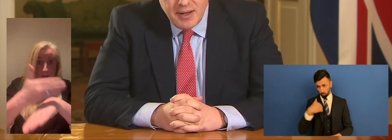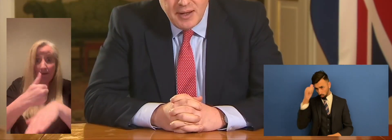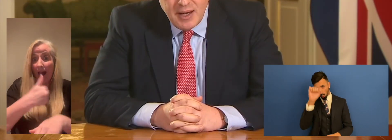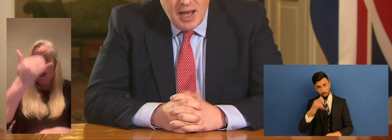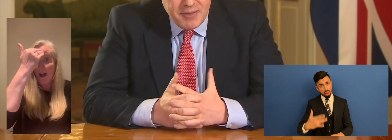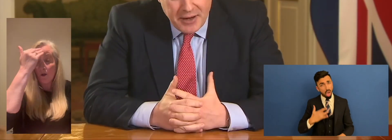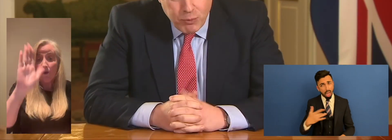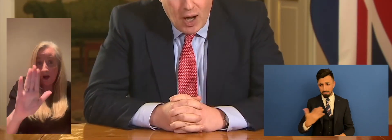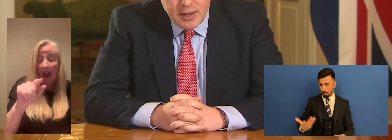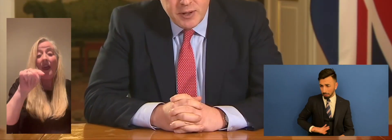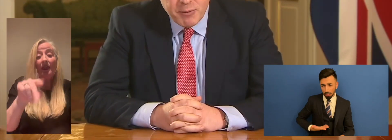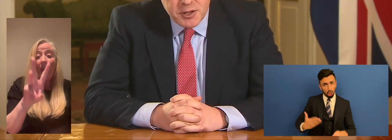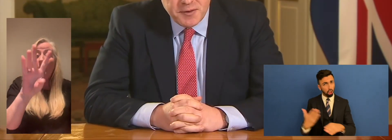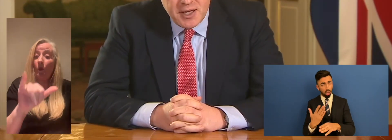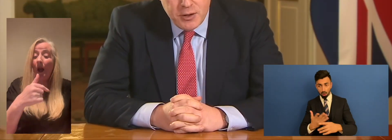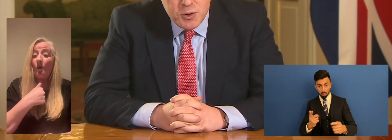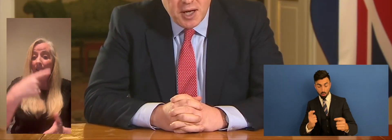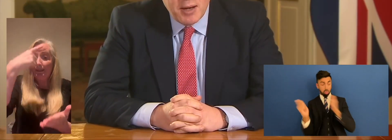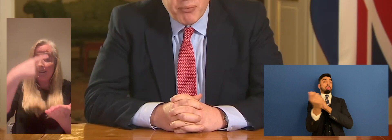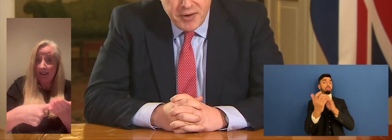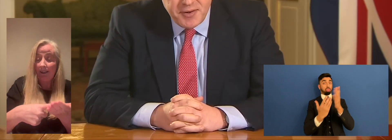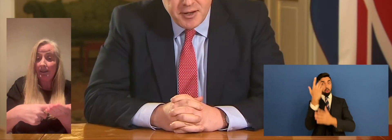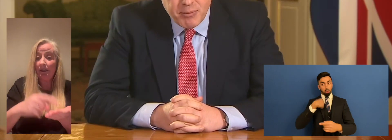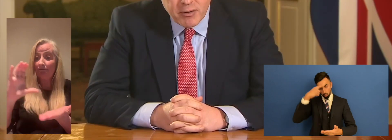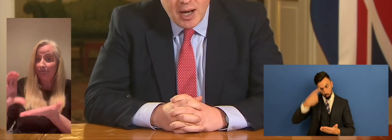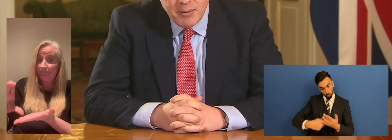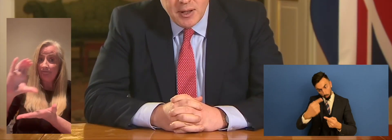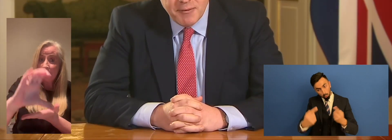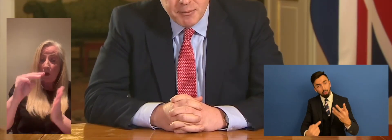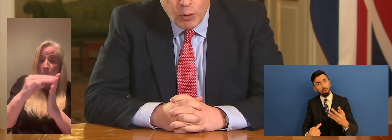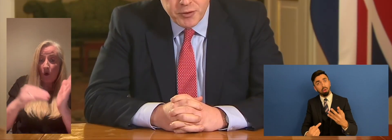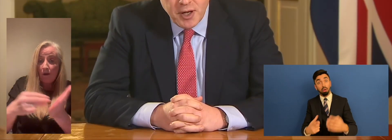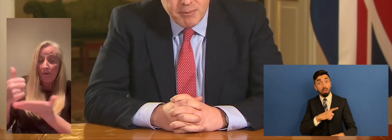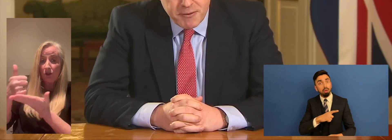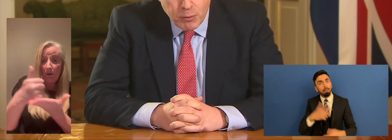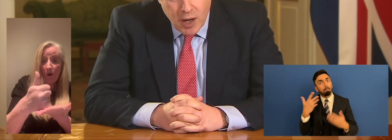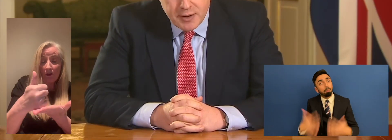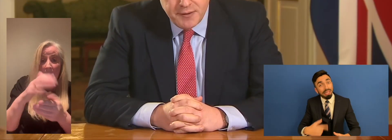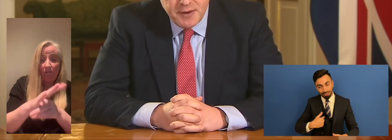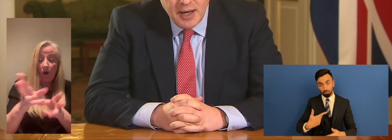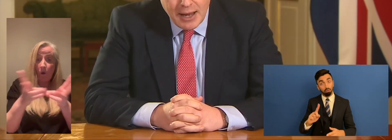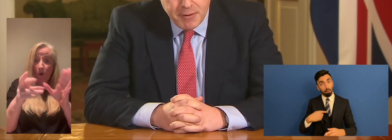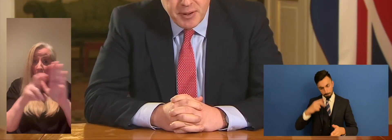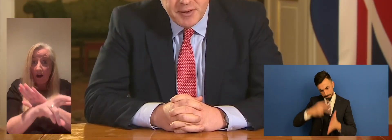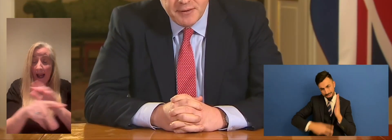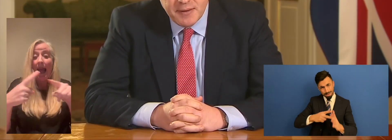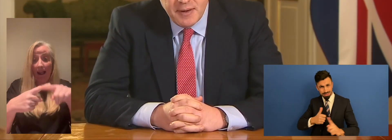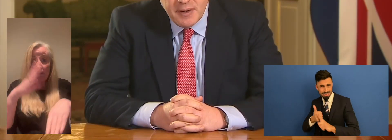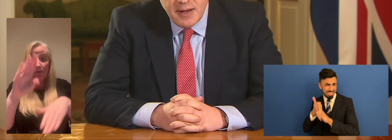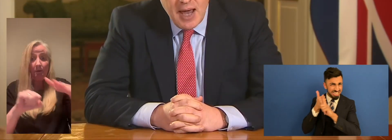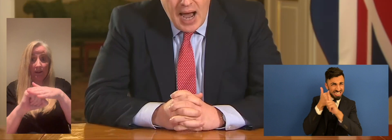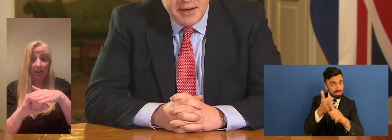jobs. And that's why we've produced a huge and unprecedented programme of support both for workers and for